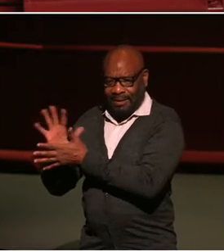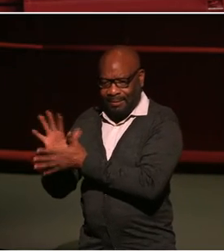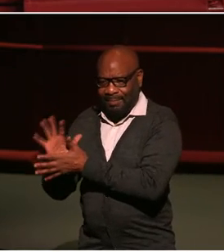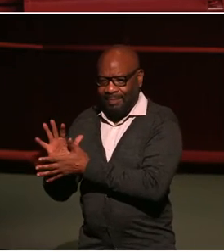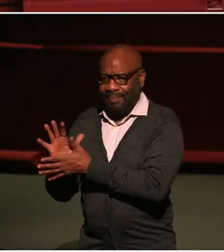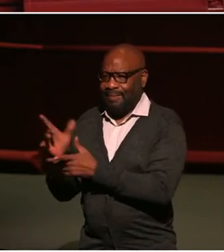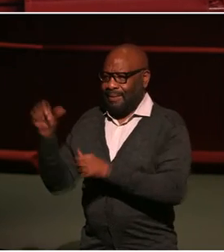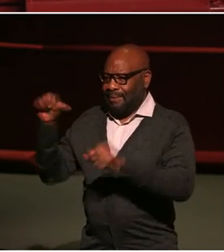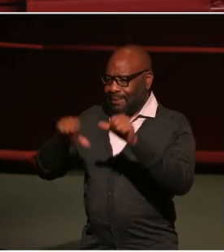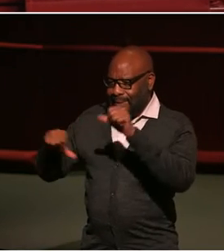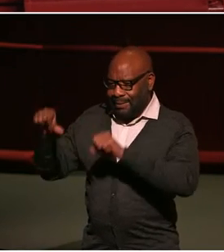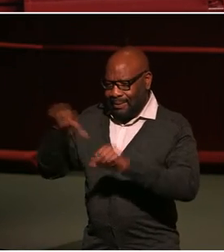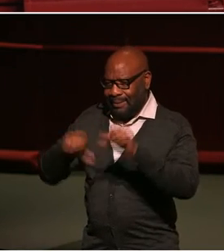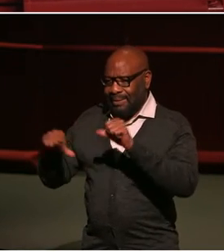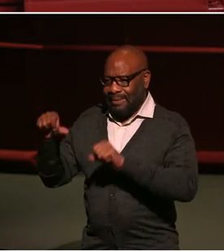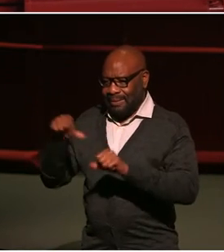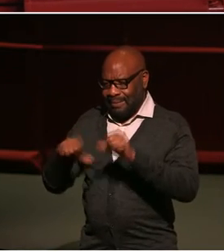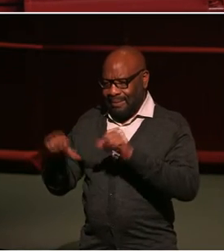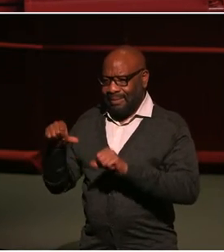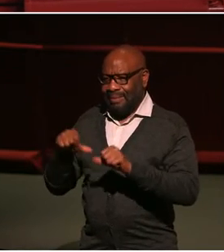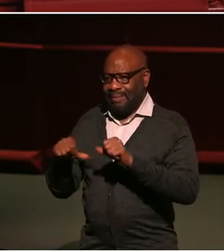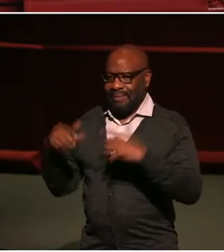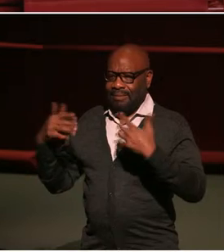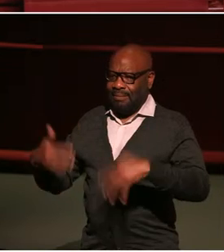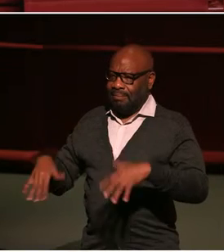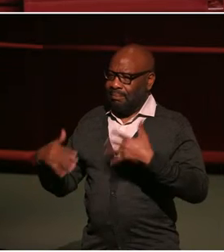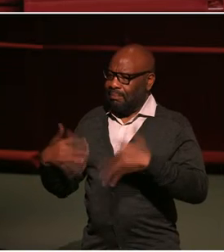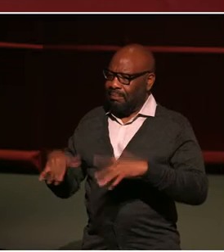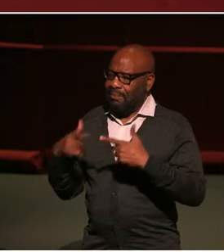sciences. And I'm very grateful for